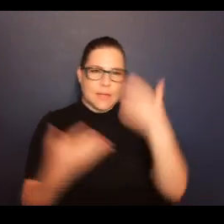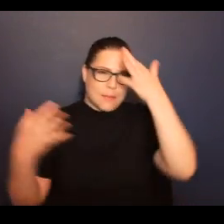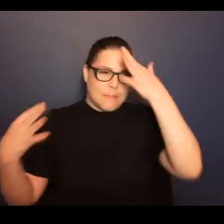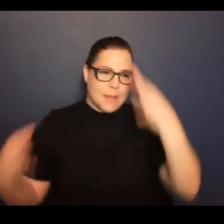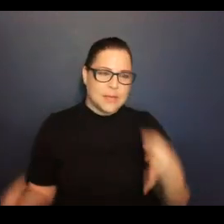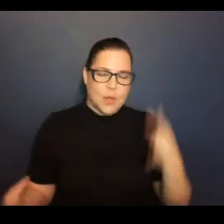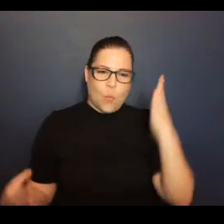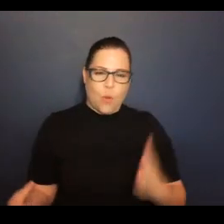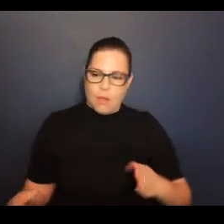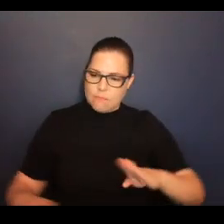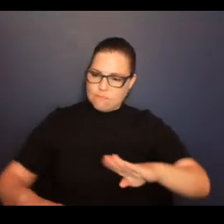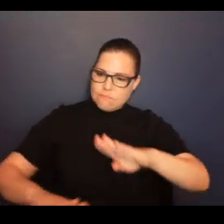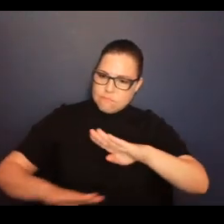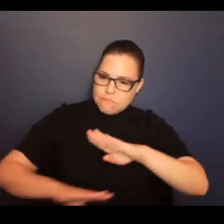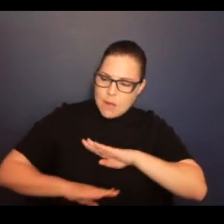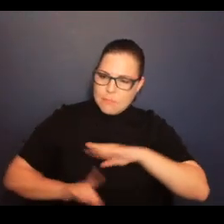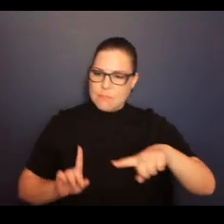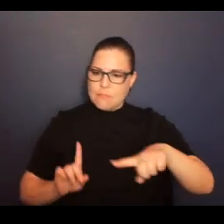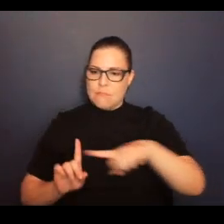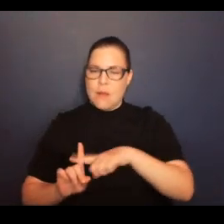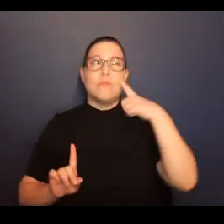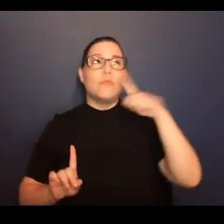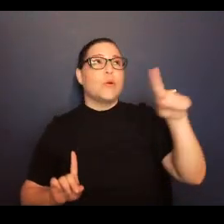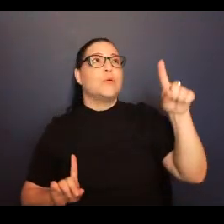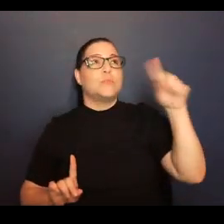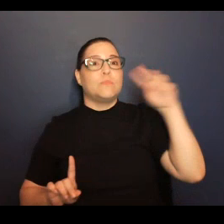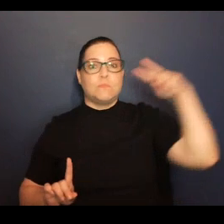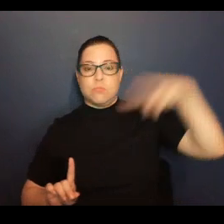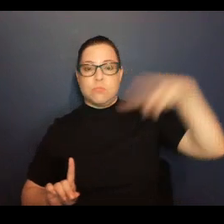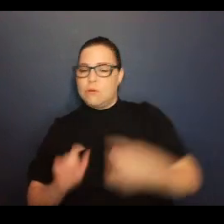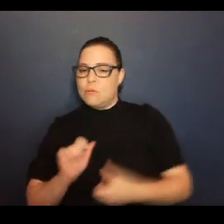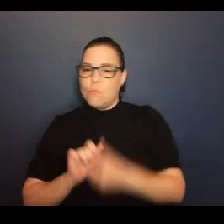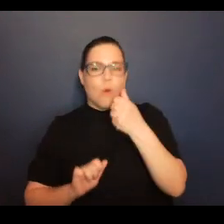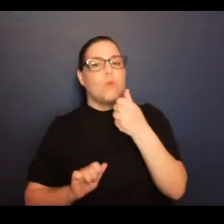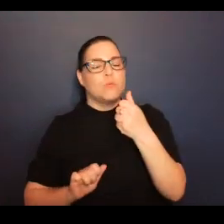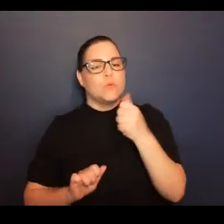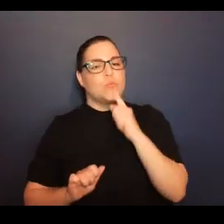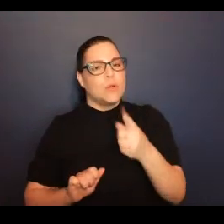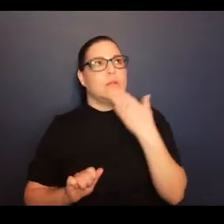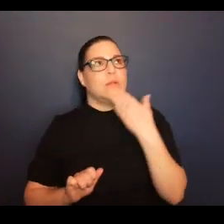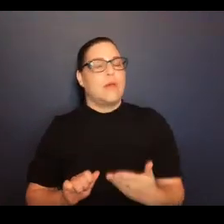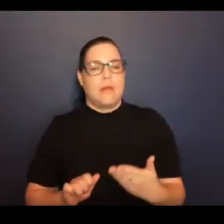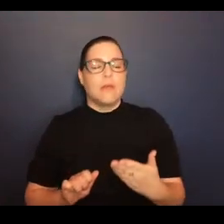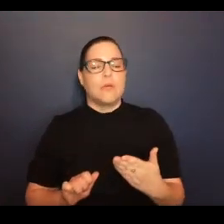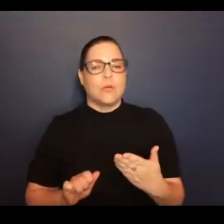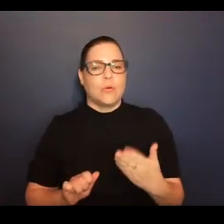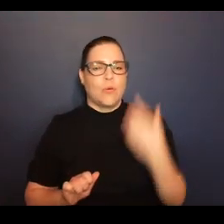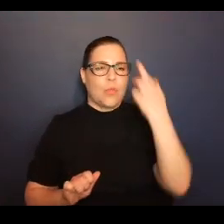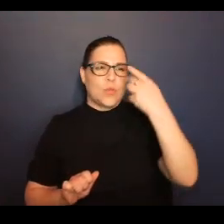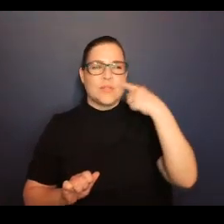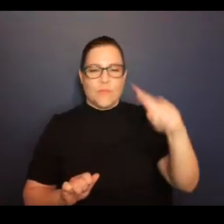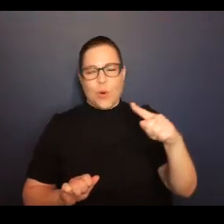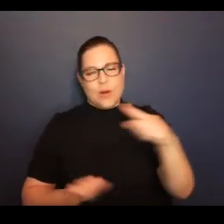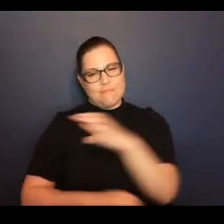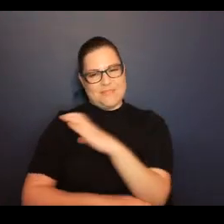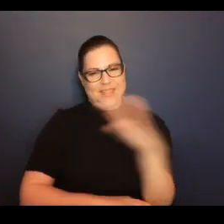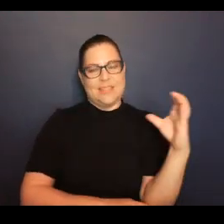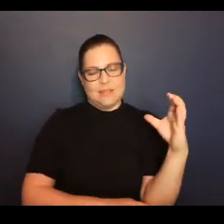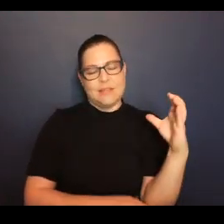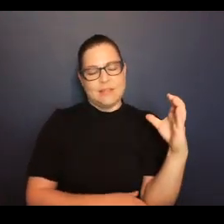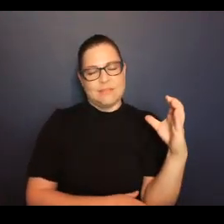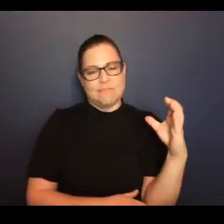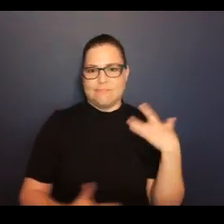be pleasing in your sight. Most of all, we thank you for the reason for the season. We give you